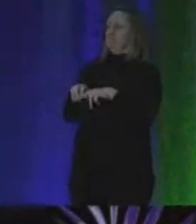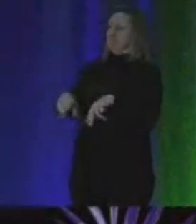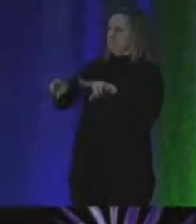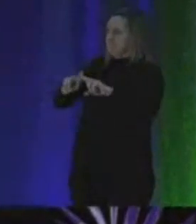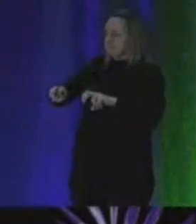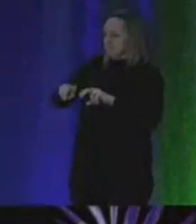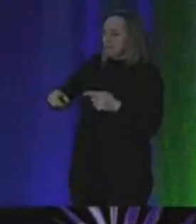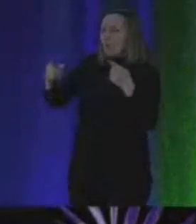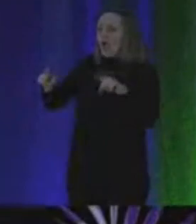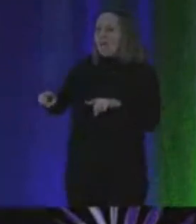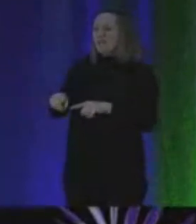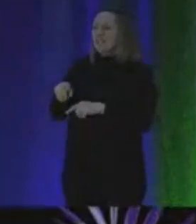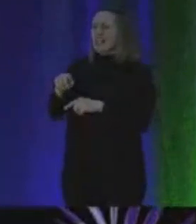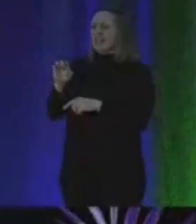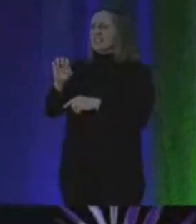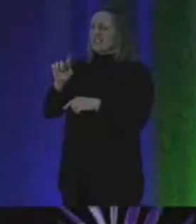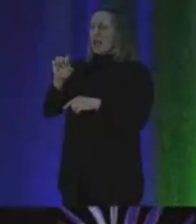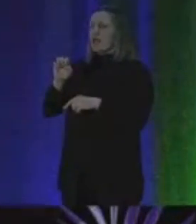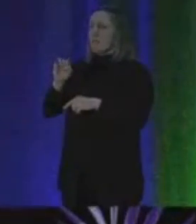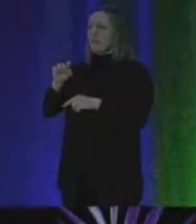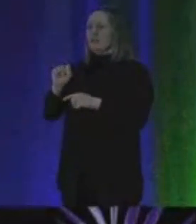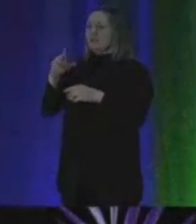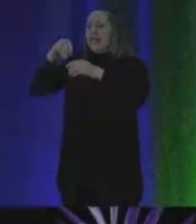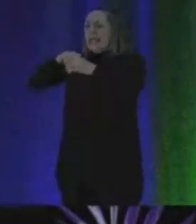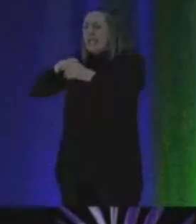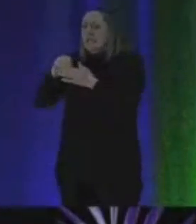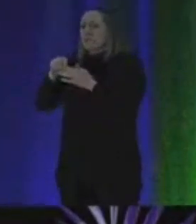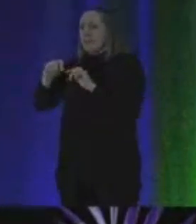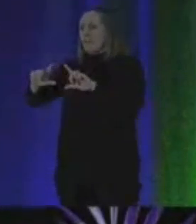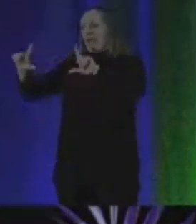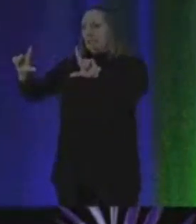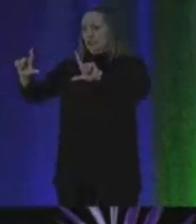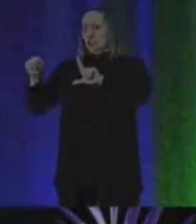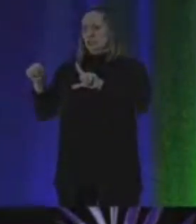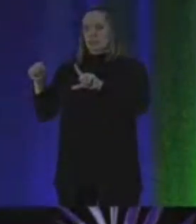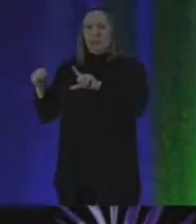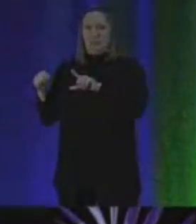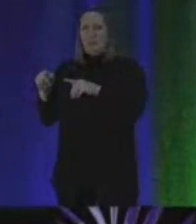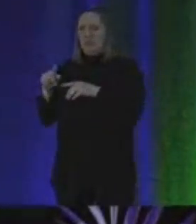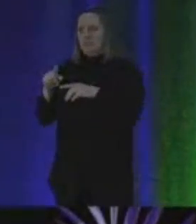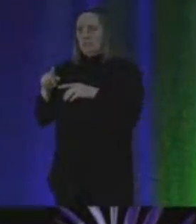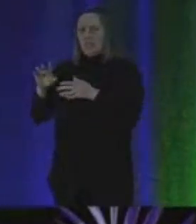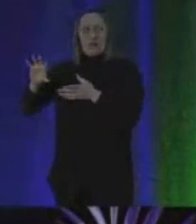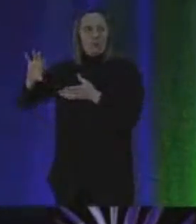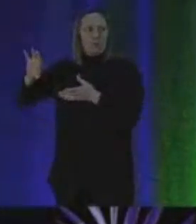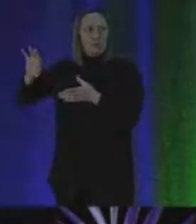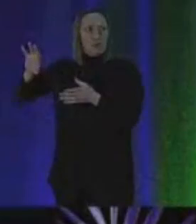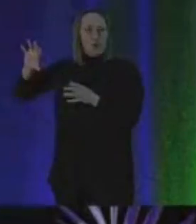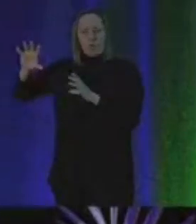he had this element in his page, right, that was rotating